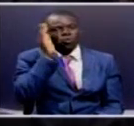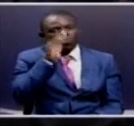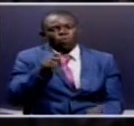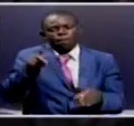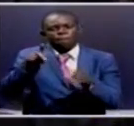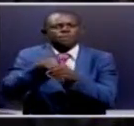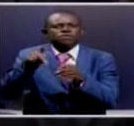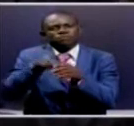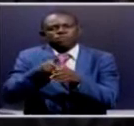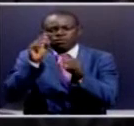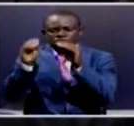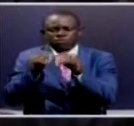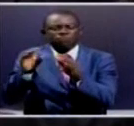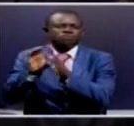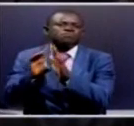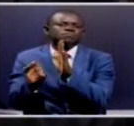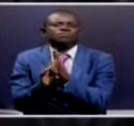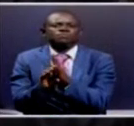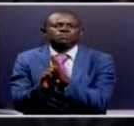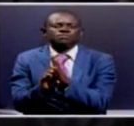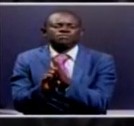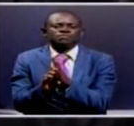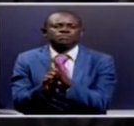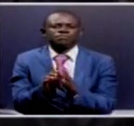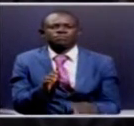They will vote on the